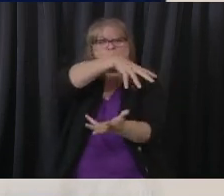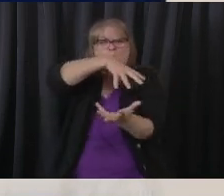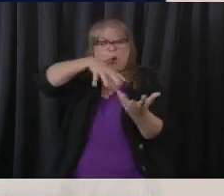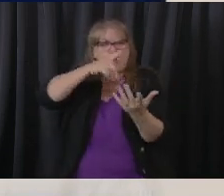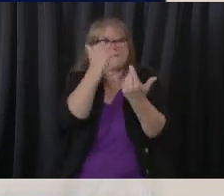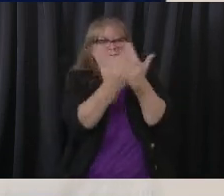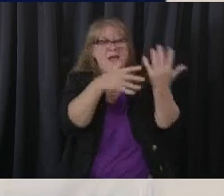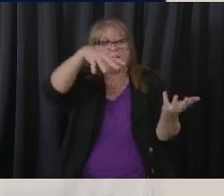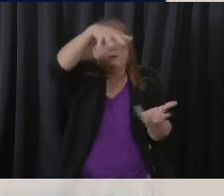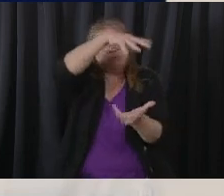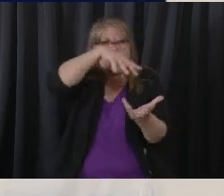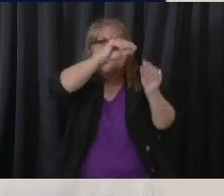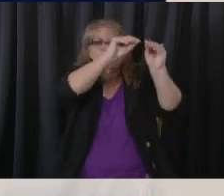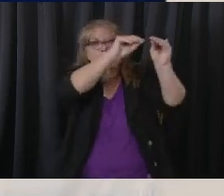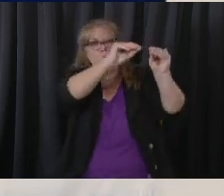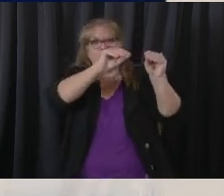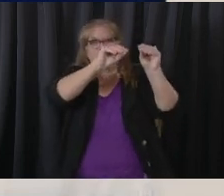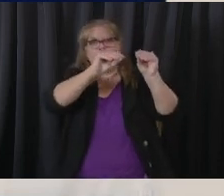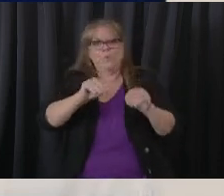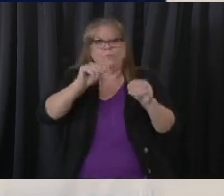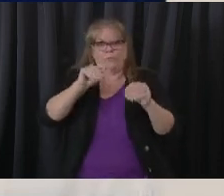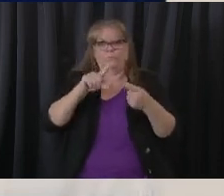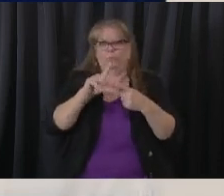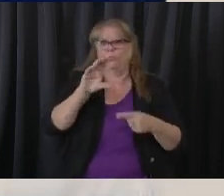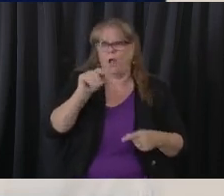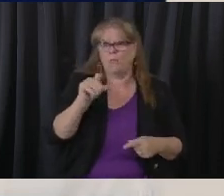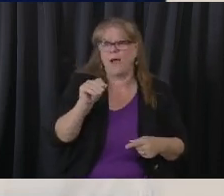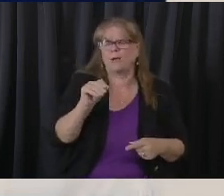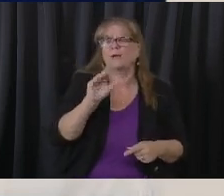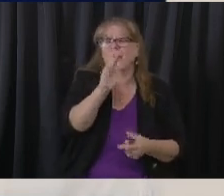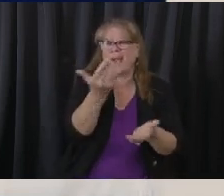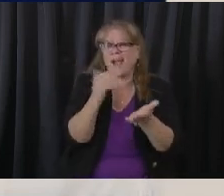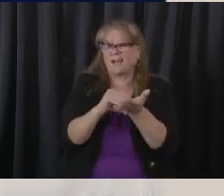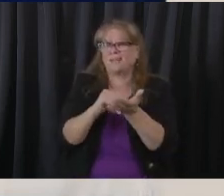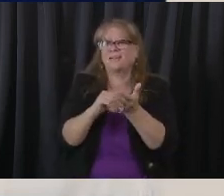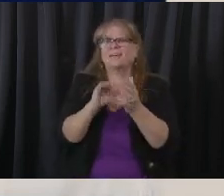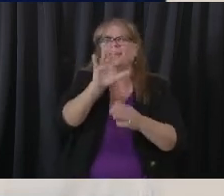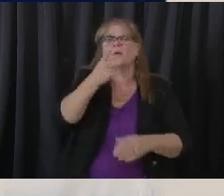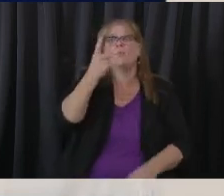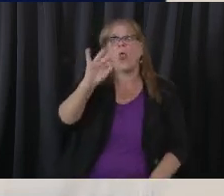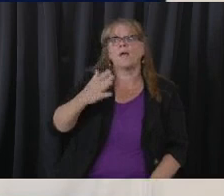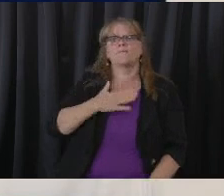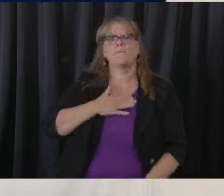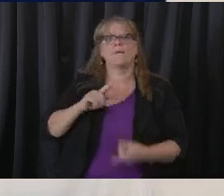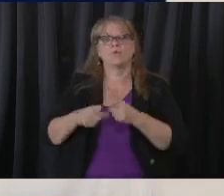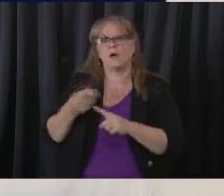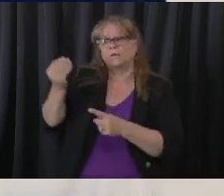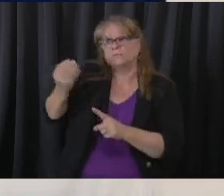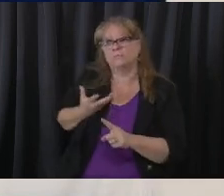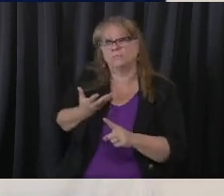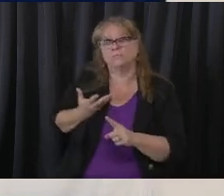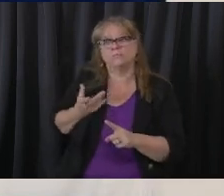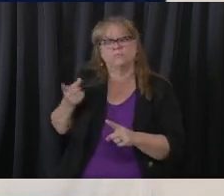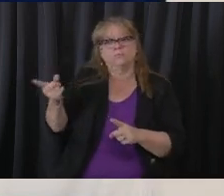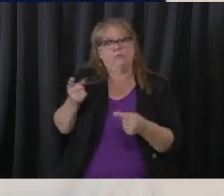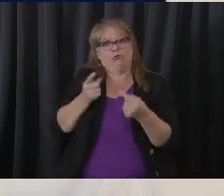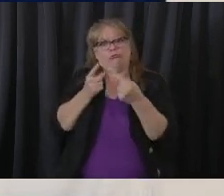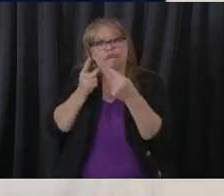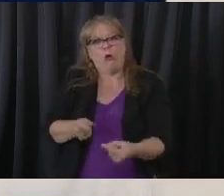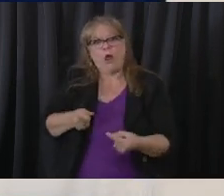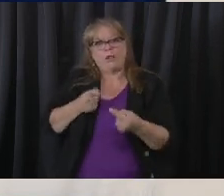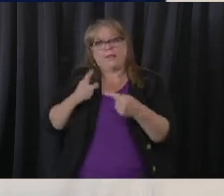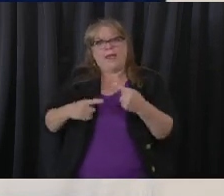they've had fire-related breathing trouble for the last couple of months, as many people have. During that time, just to be sure,